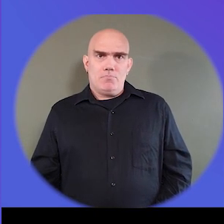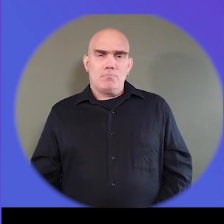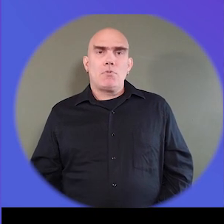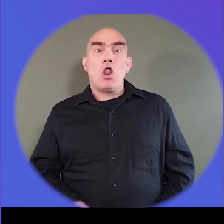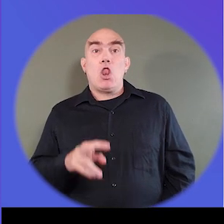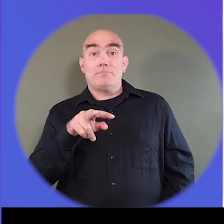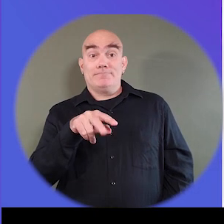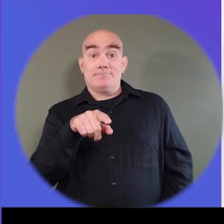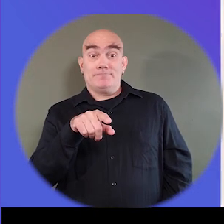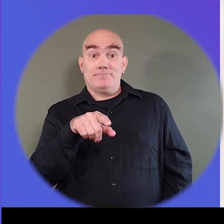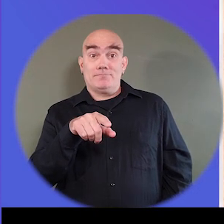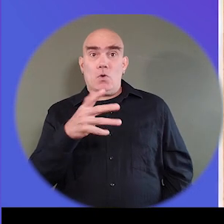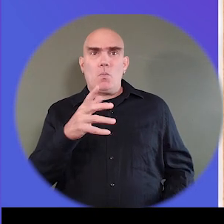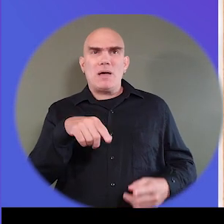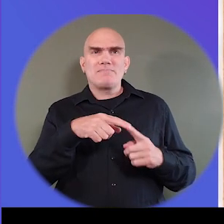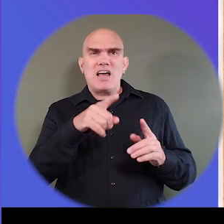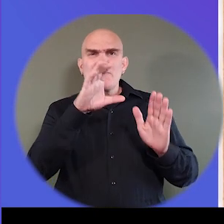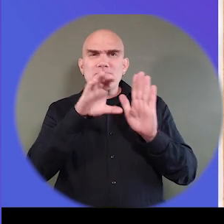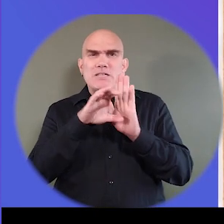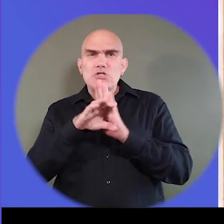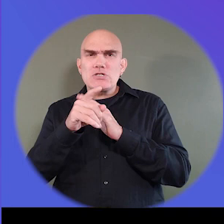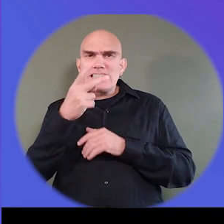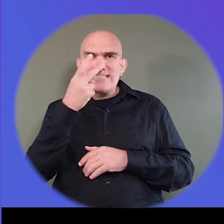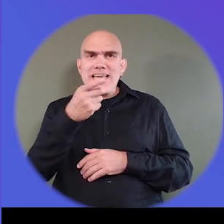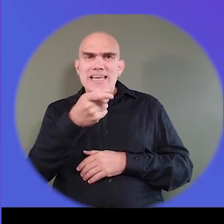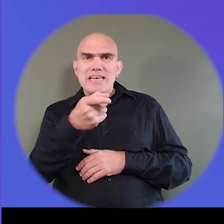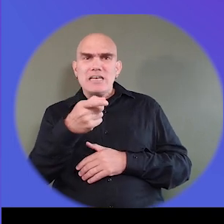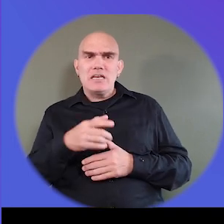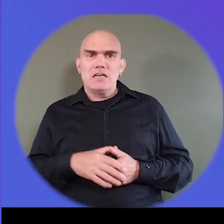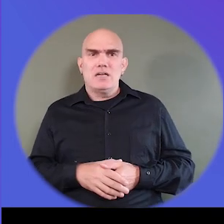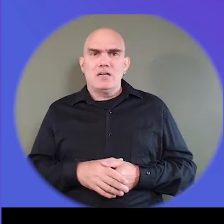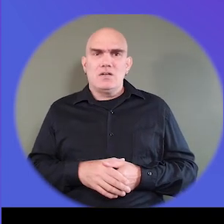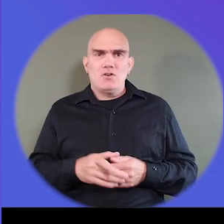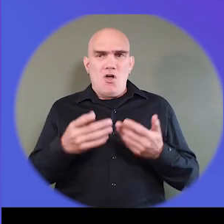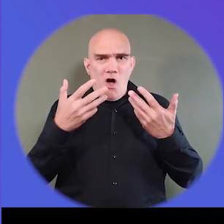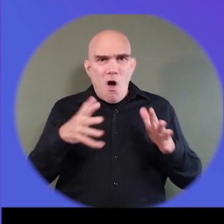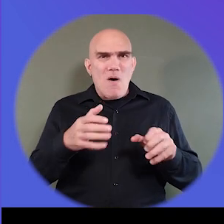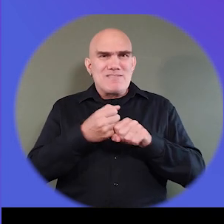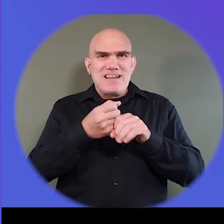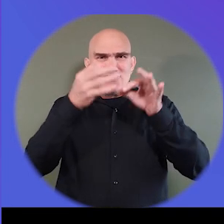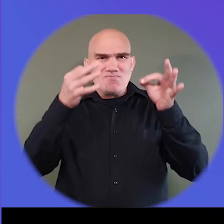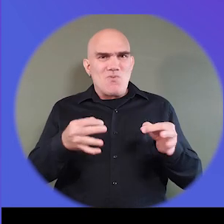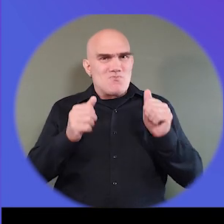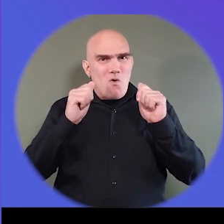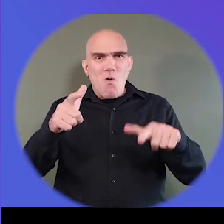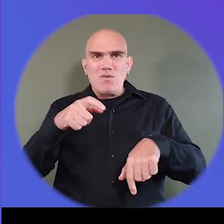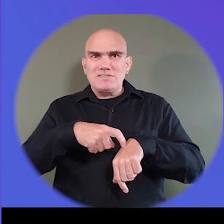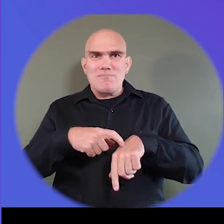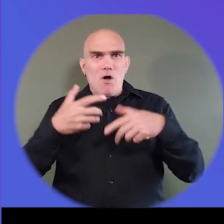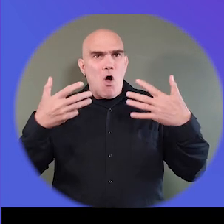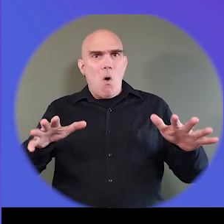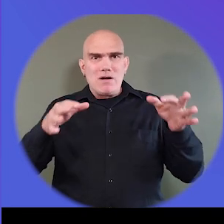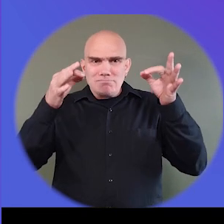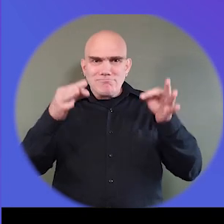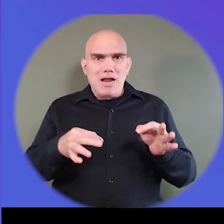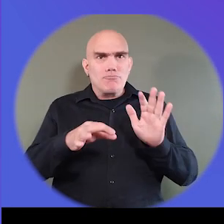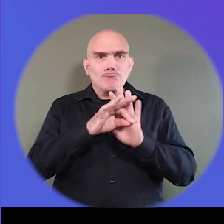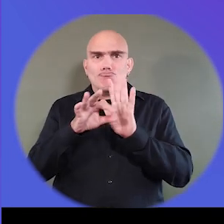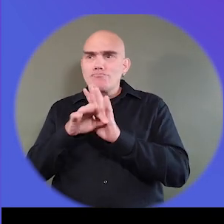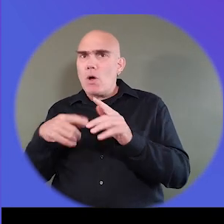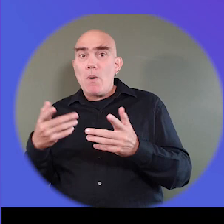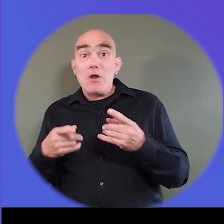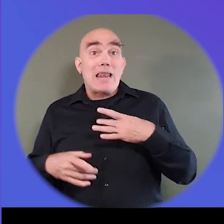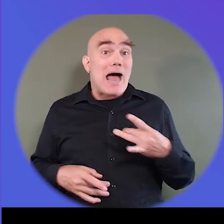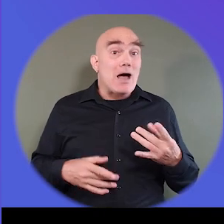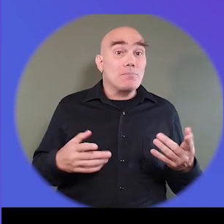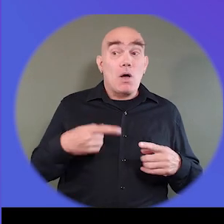Look here. What about any of these images? You're already making choices all the time